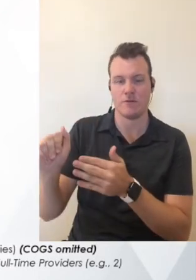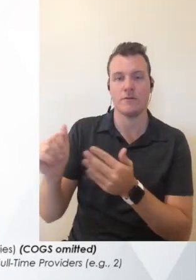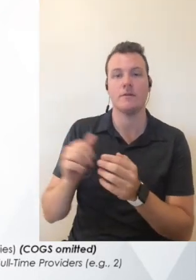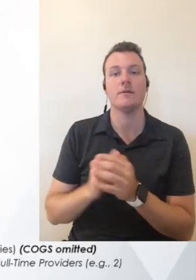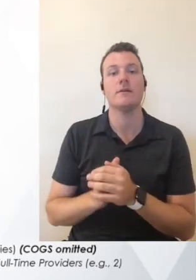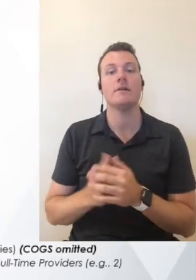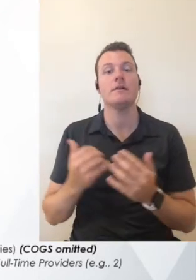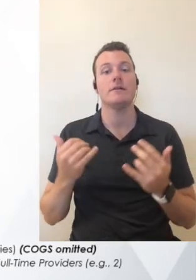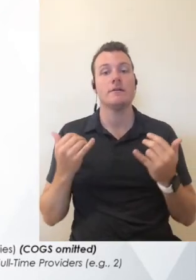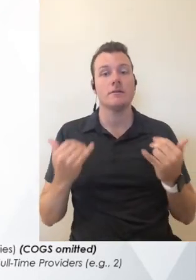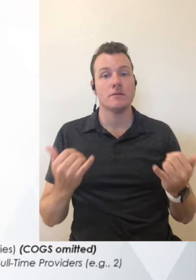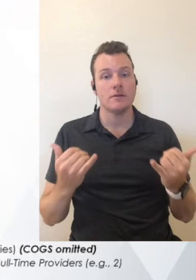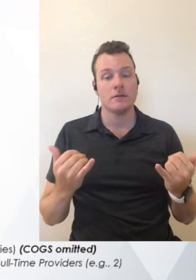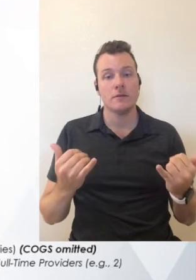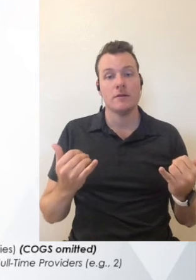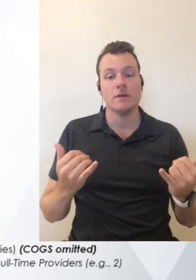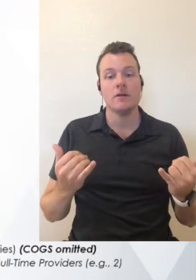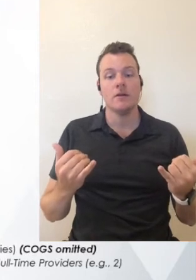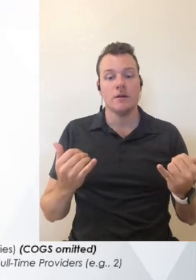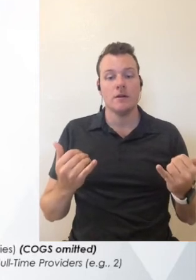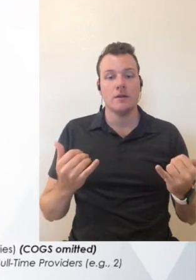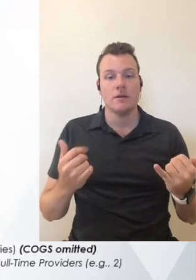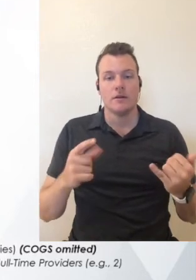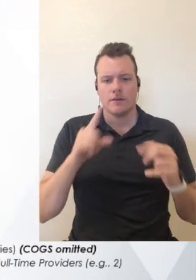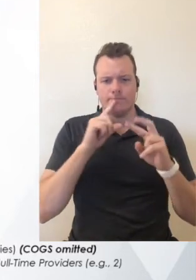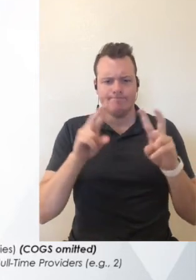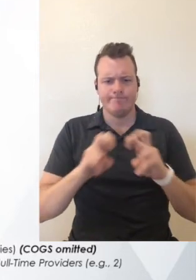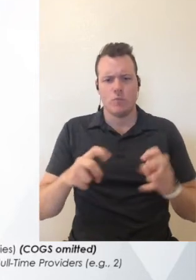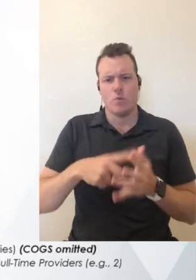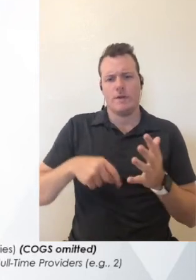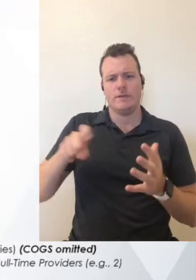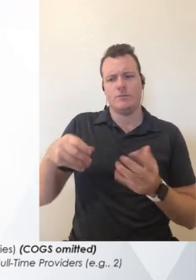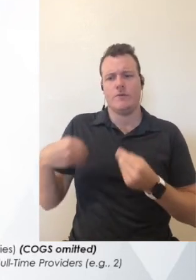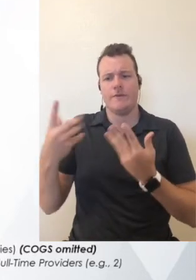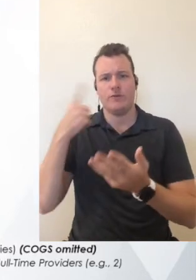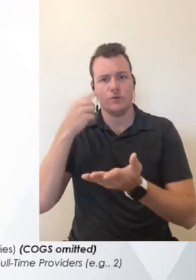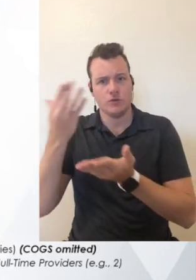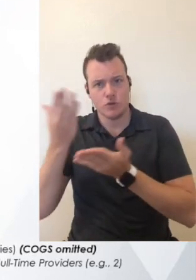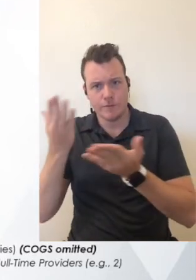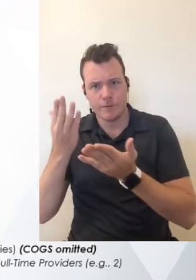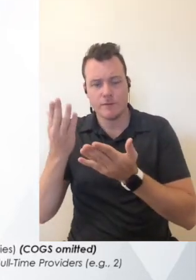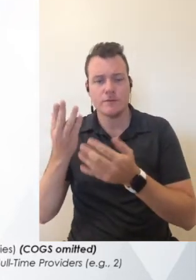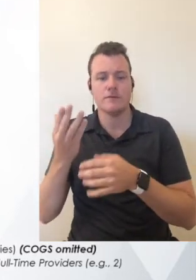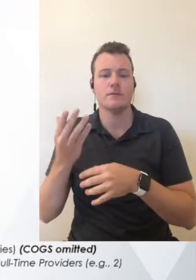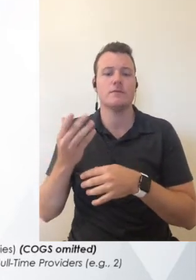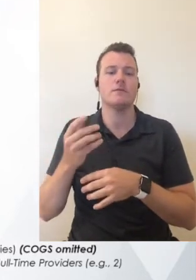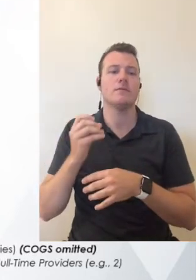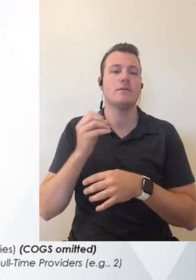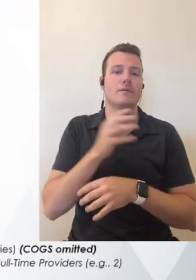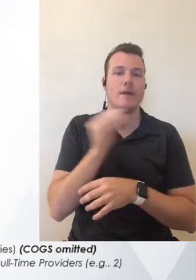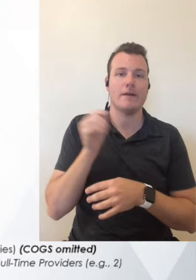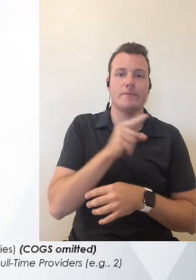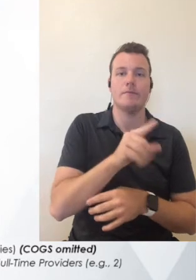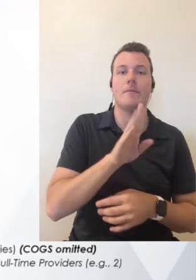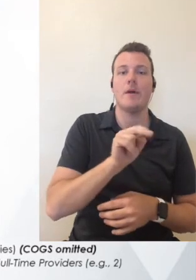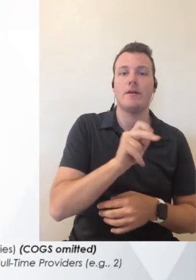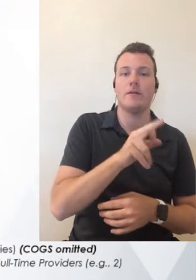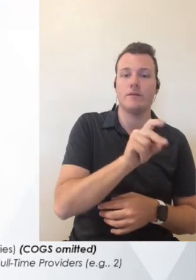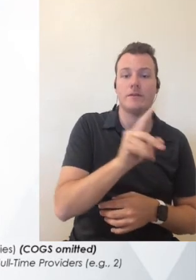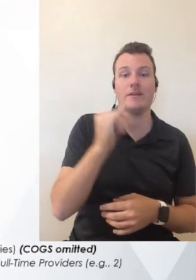me to see what I need to provide from a service standpoint and what I need to provide from a bundle standpoint. And if you